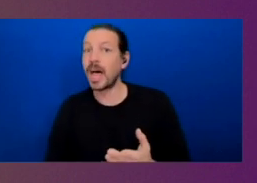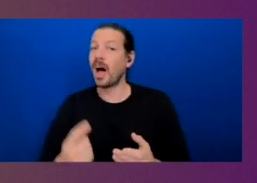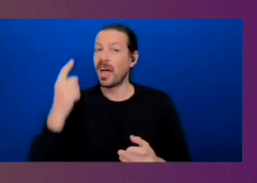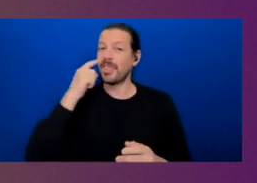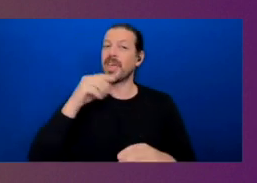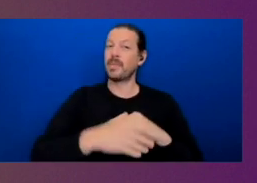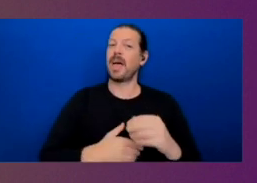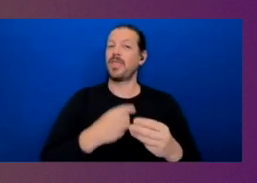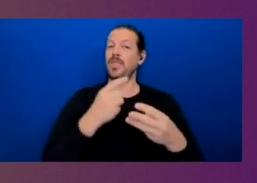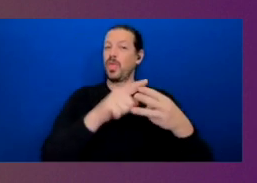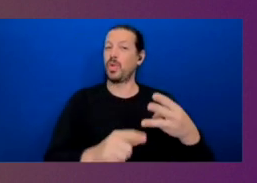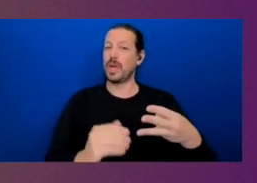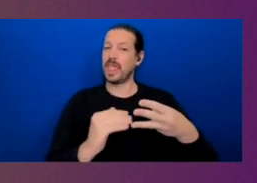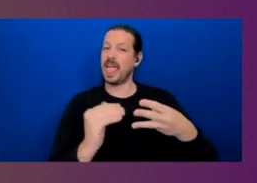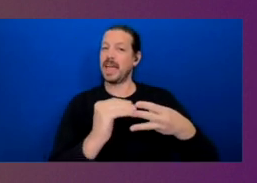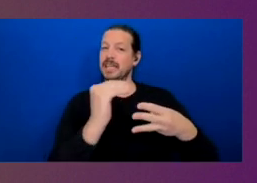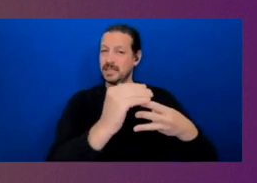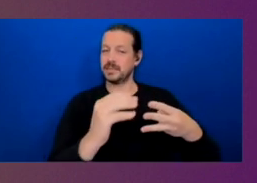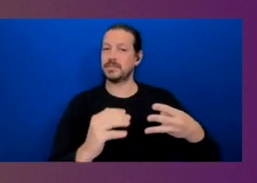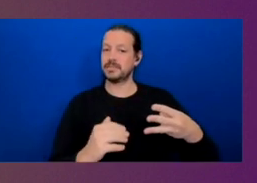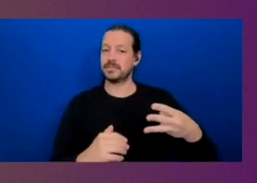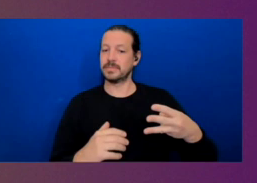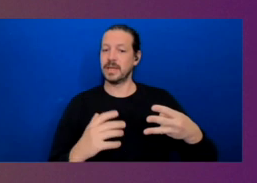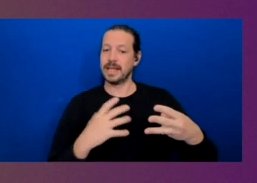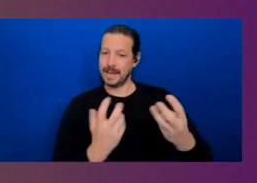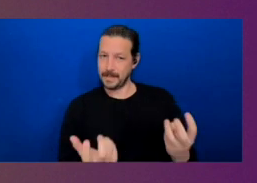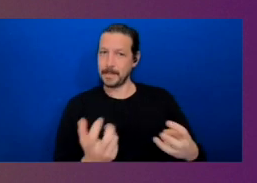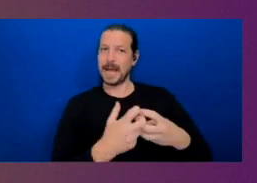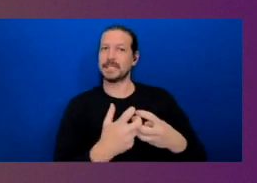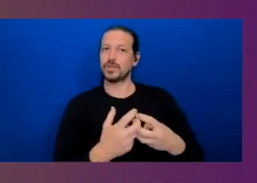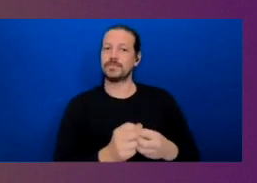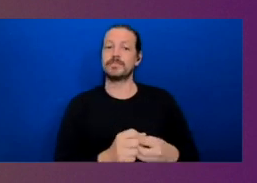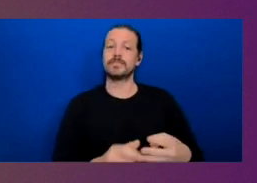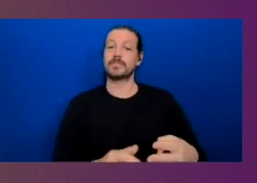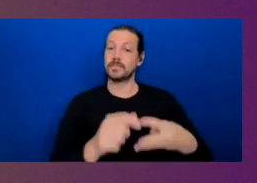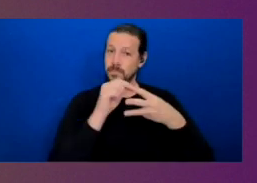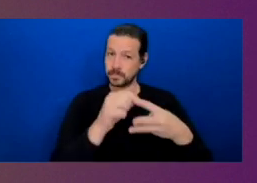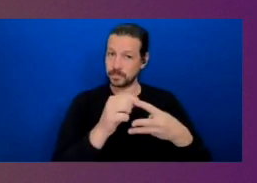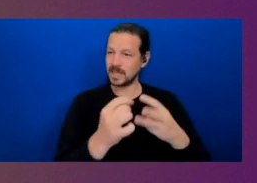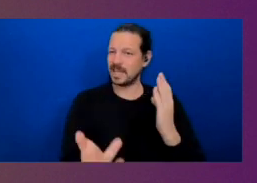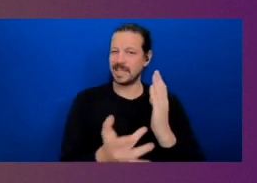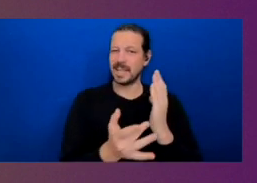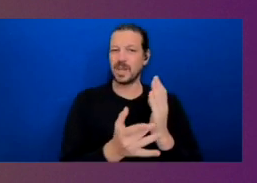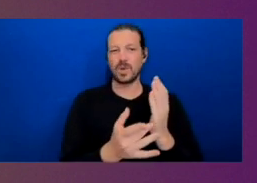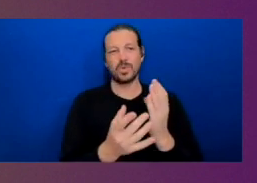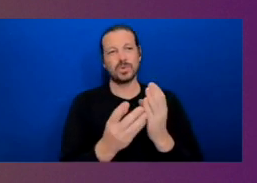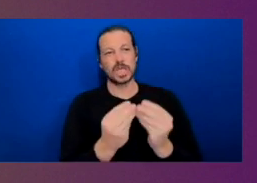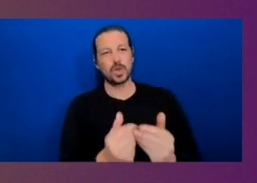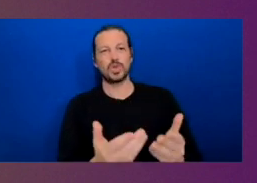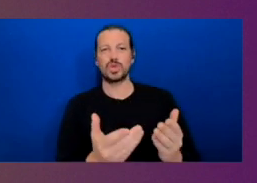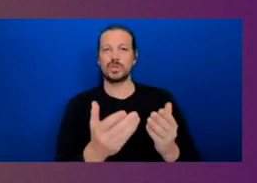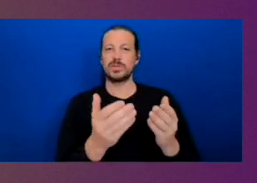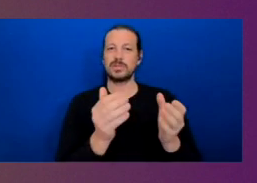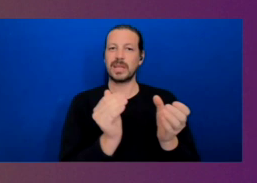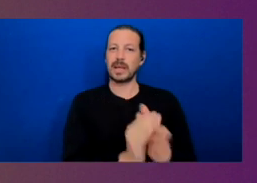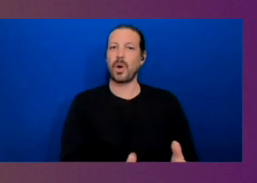that need to match in order to create something delightful. One of them is that technical or kind of solution expertise, knowing how